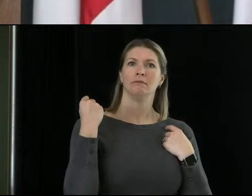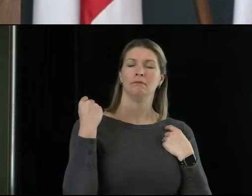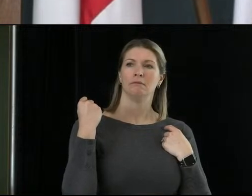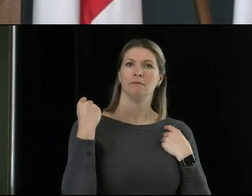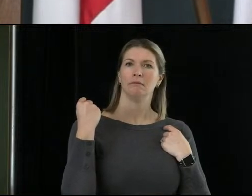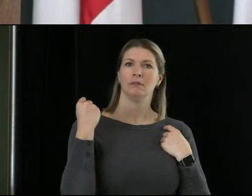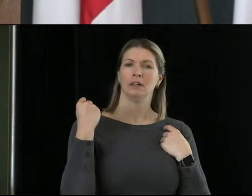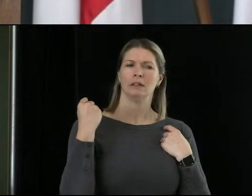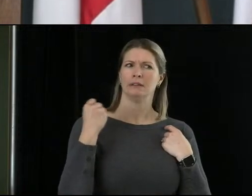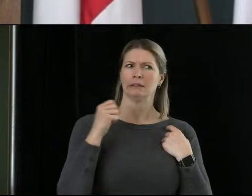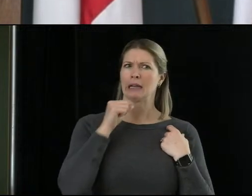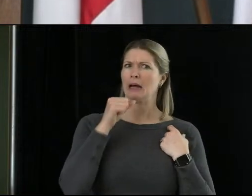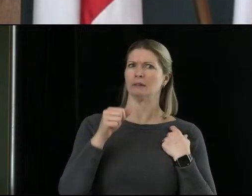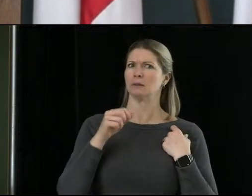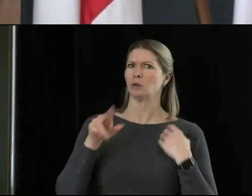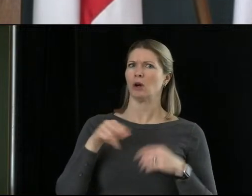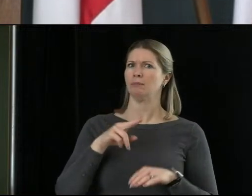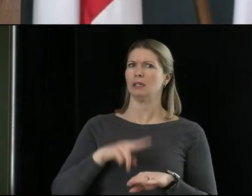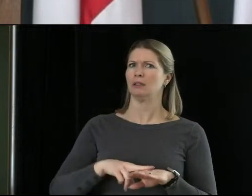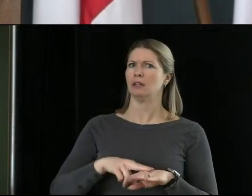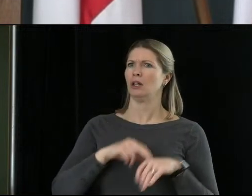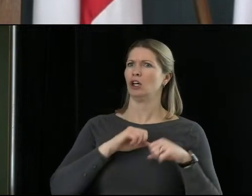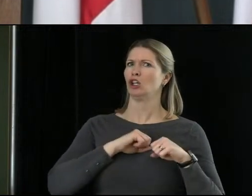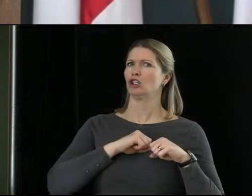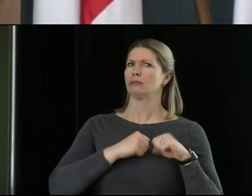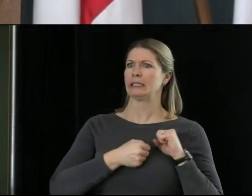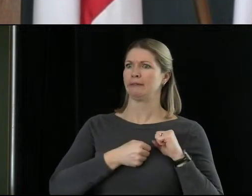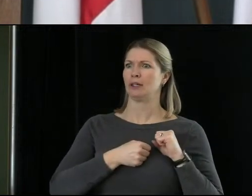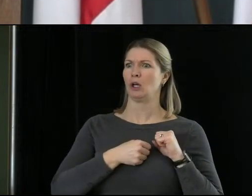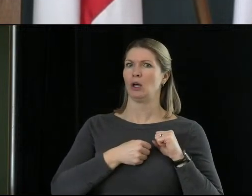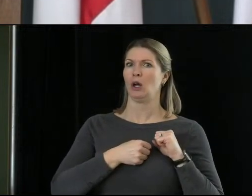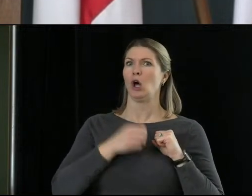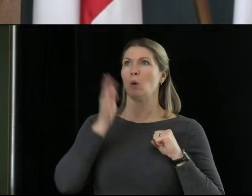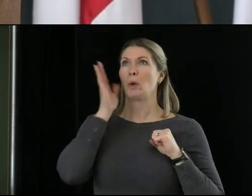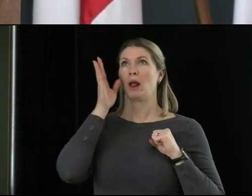of grief. The grieving never ends,